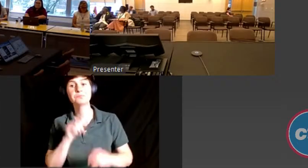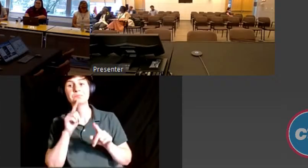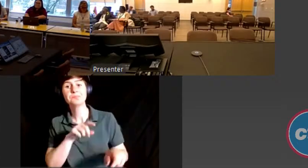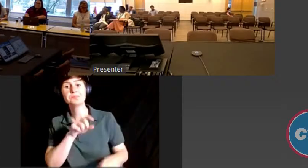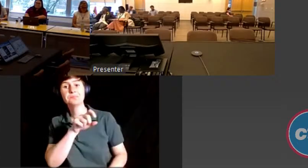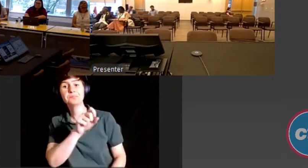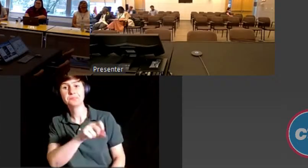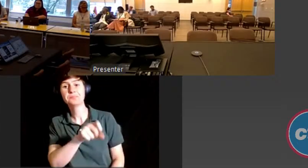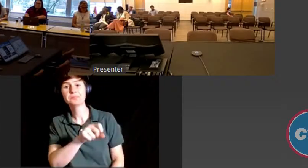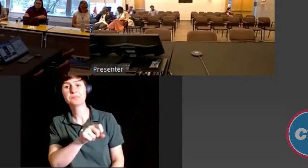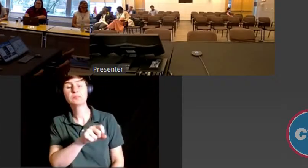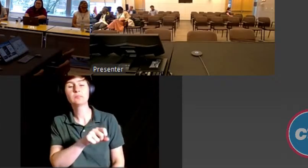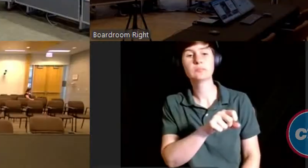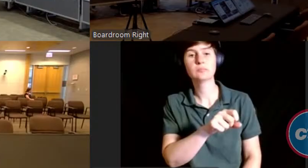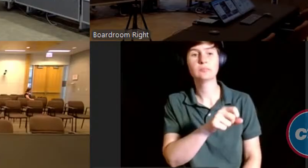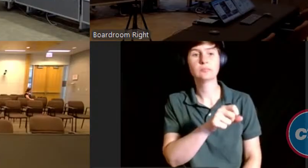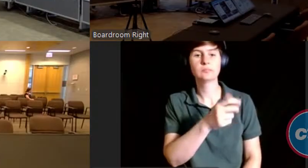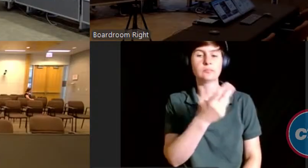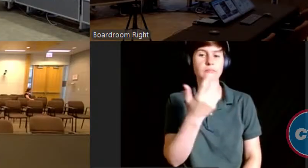it's always